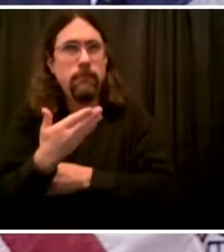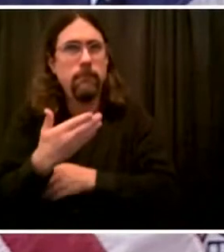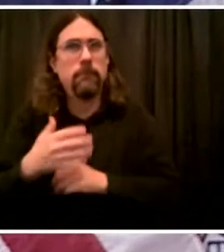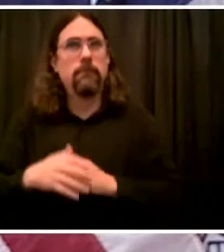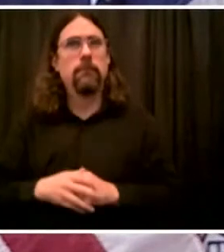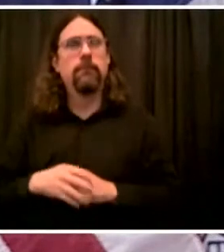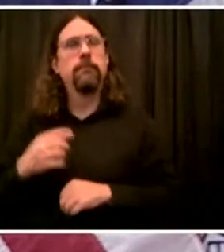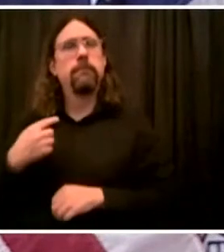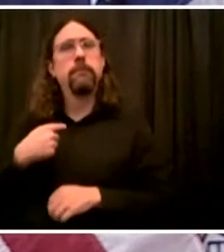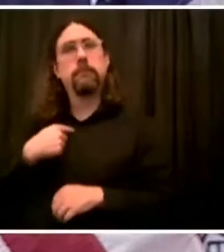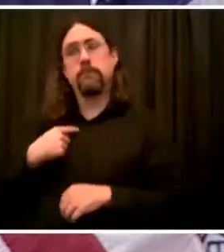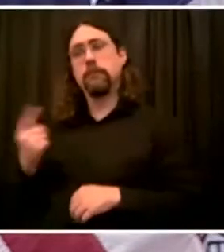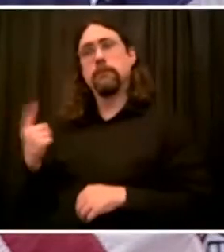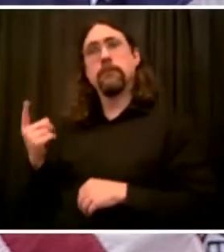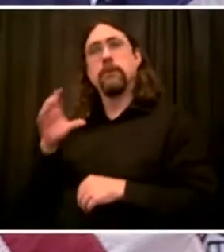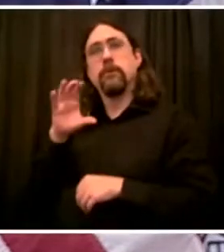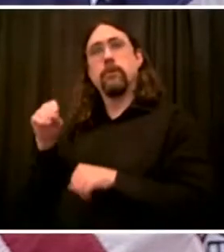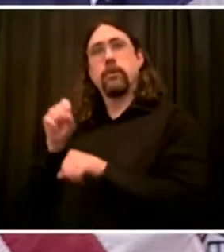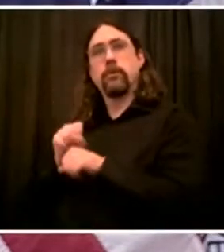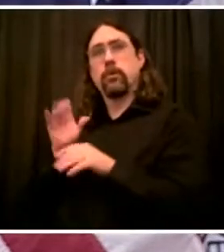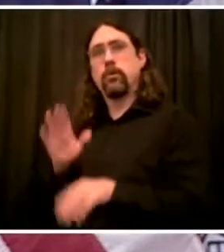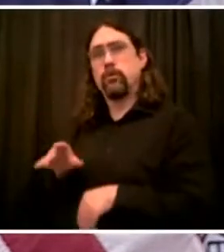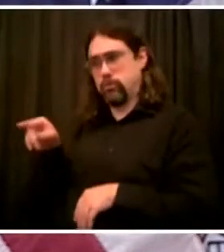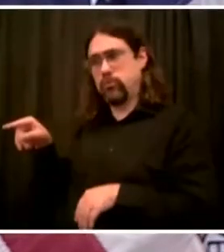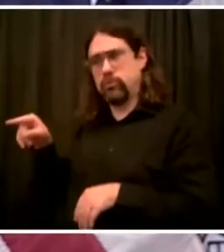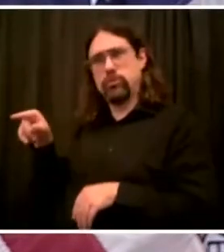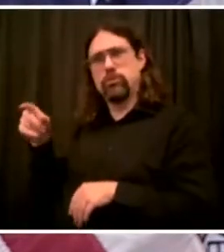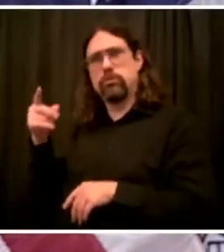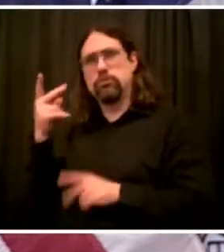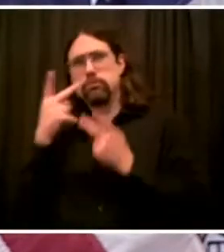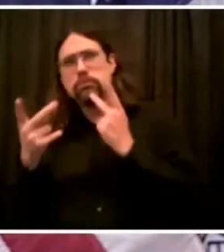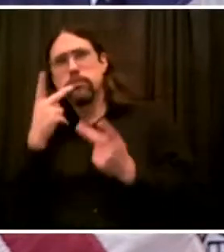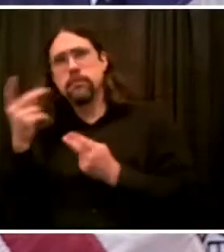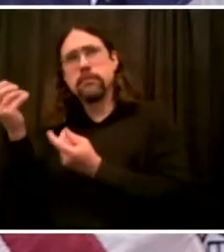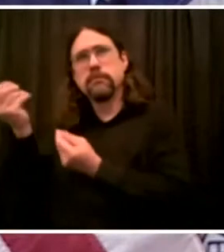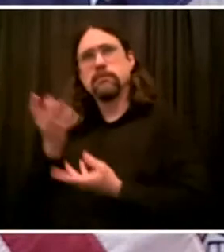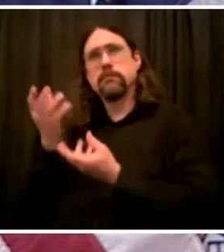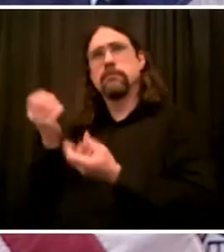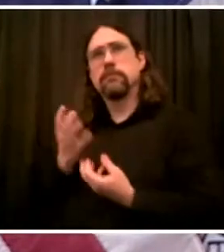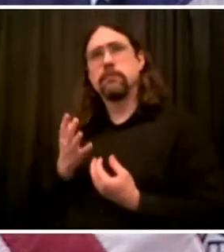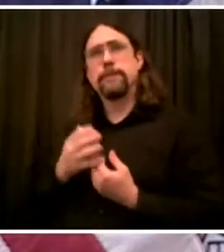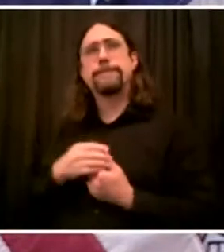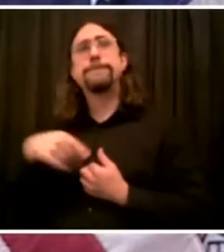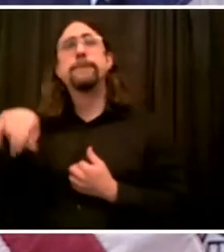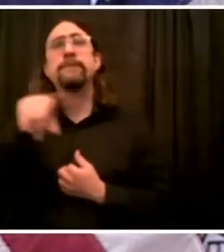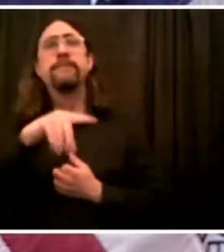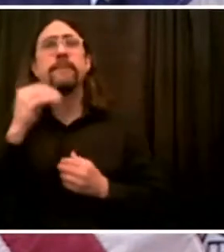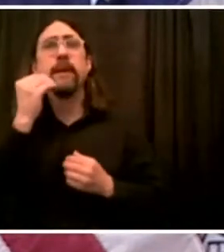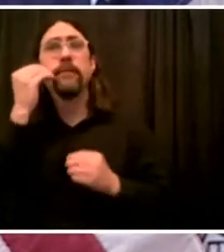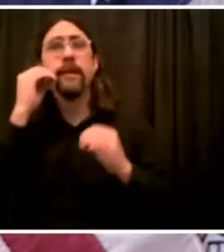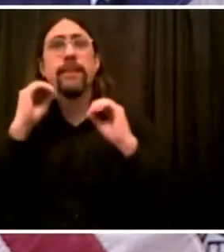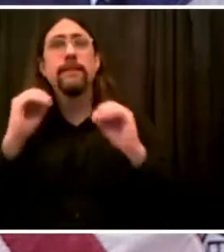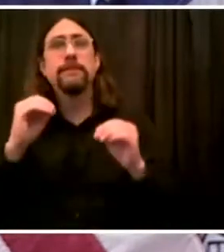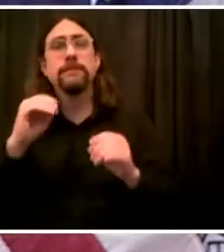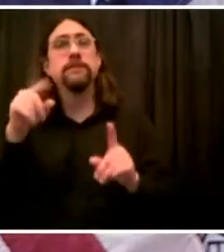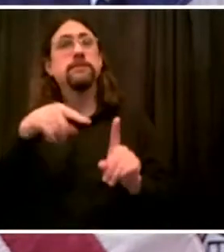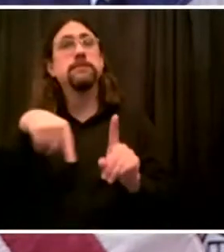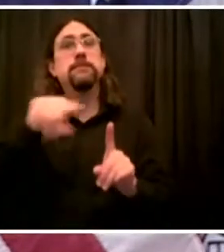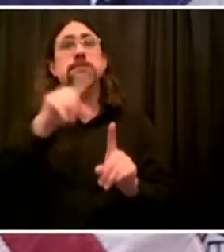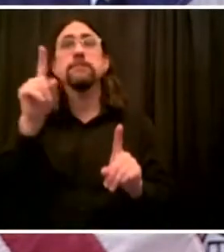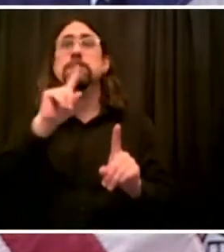that she also spoke to the commissioner, who said that they would no longer be taken to the 30th Street intake shelter, but she